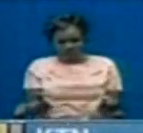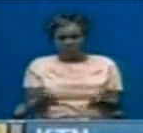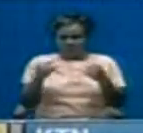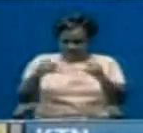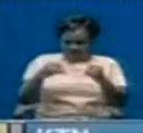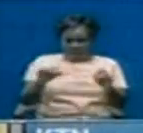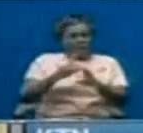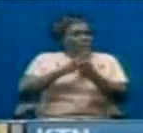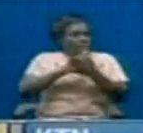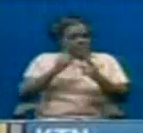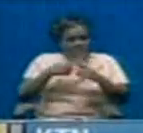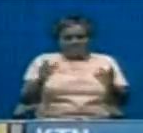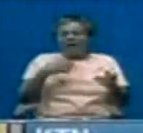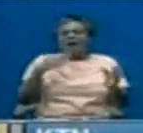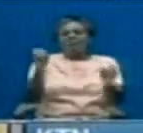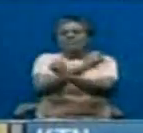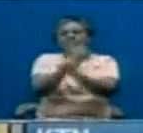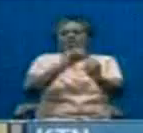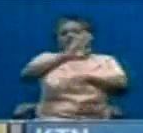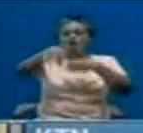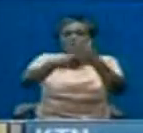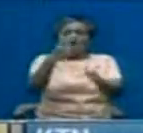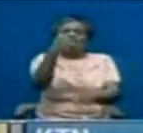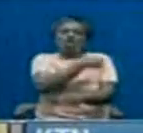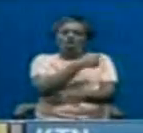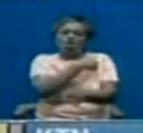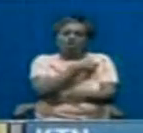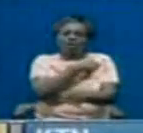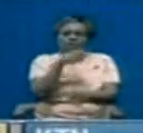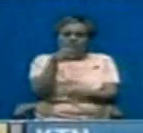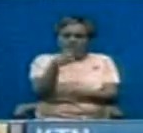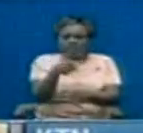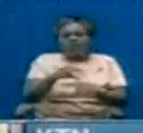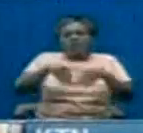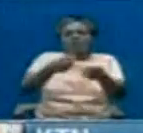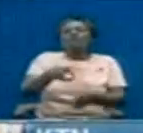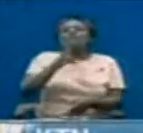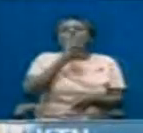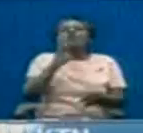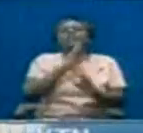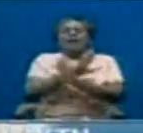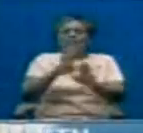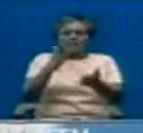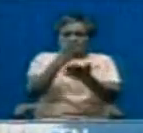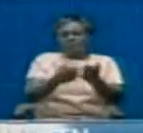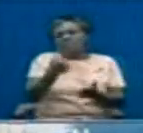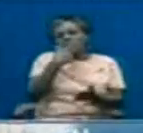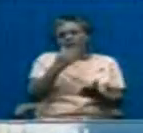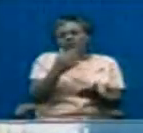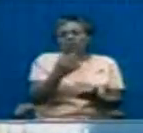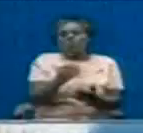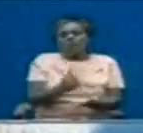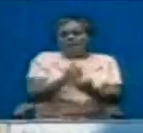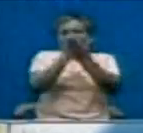trials, but nothing concrete, which means all doctors can do is keep patients hydrated and give them some drugs that will help their